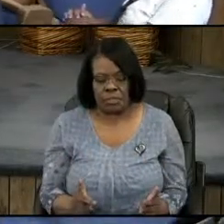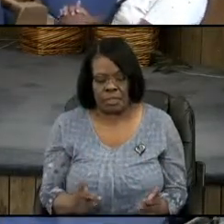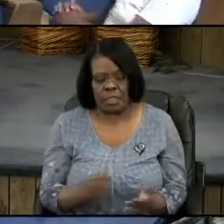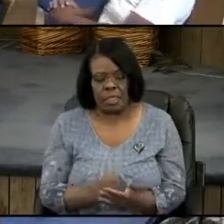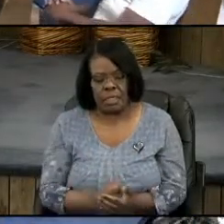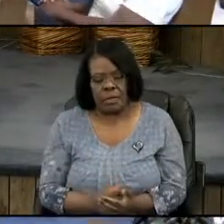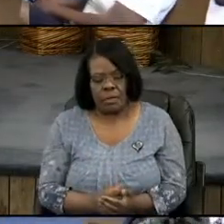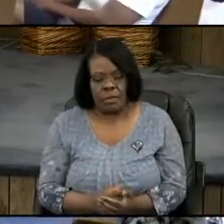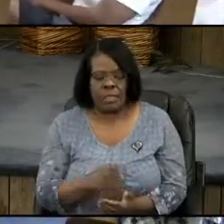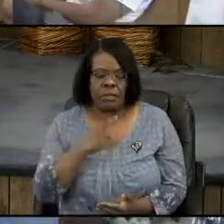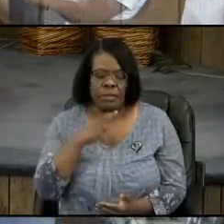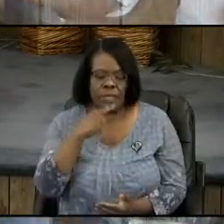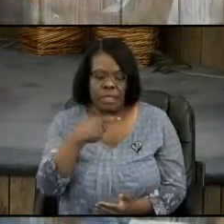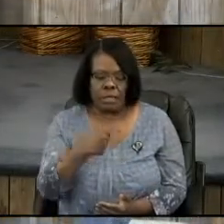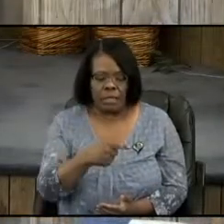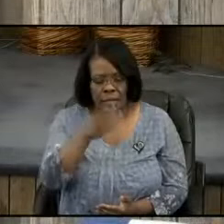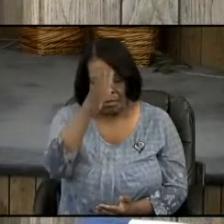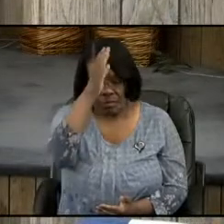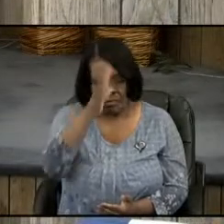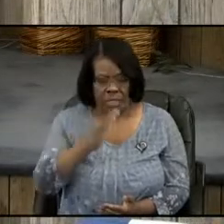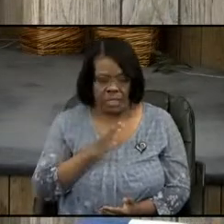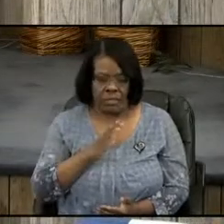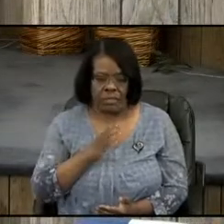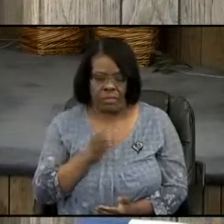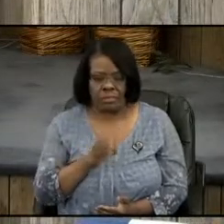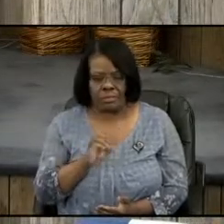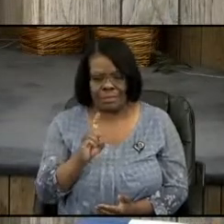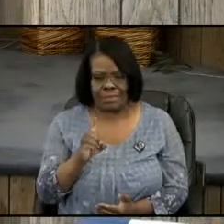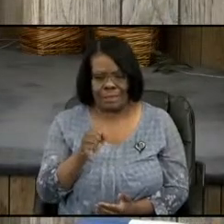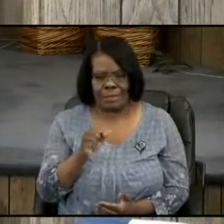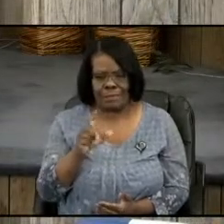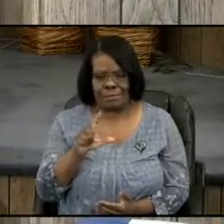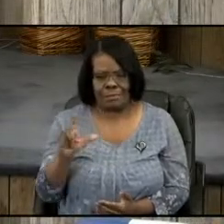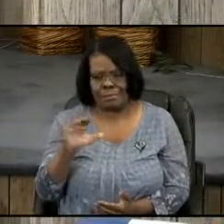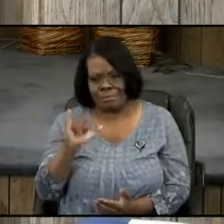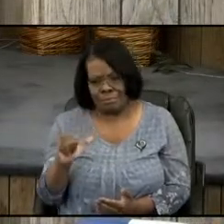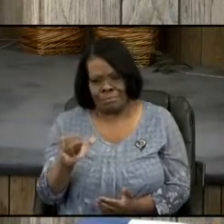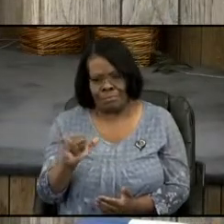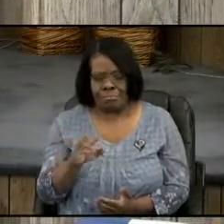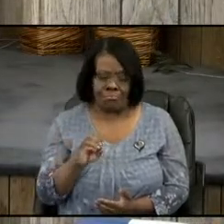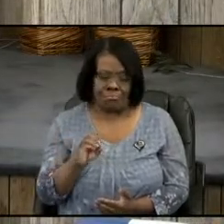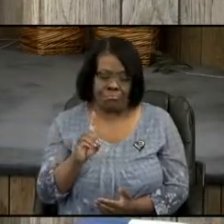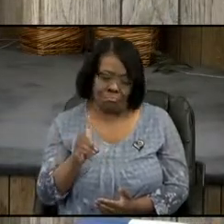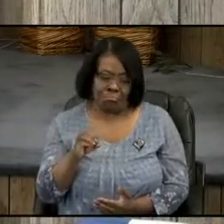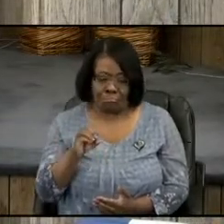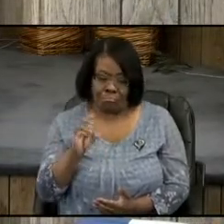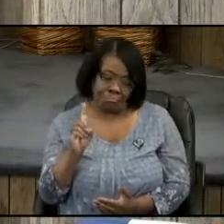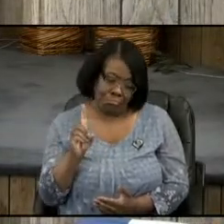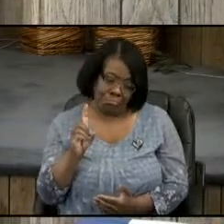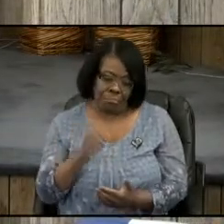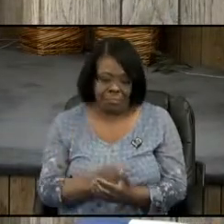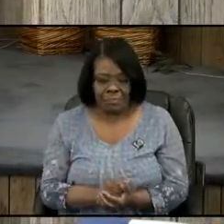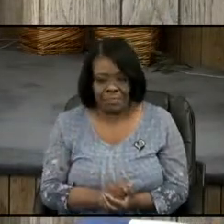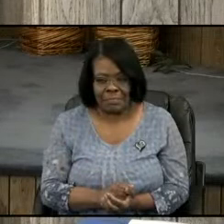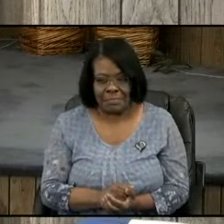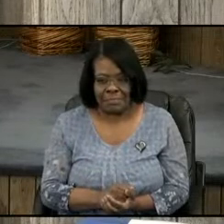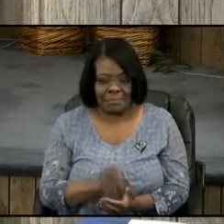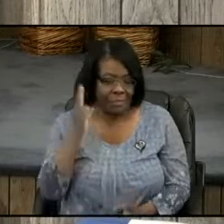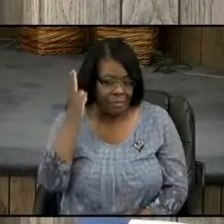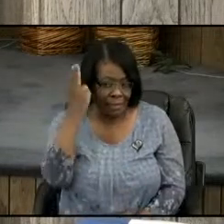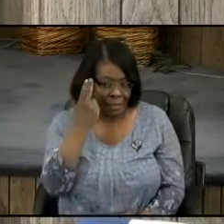father, whether we call him daddy, whether we call him pop, whether we call him